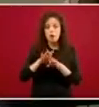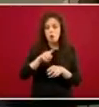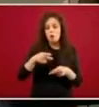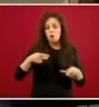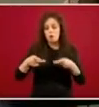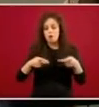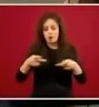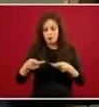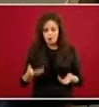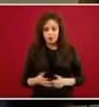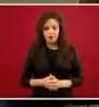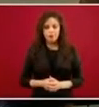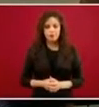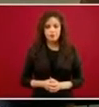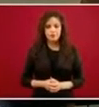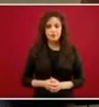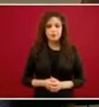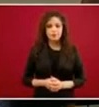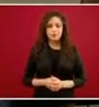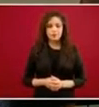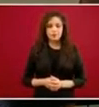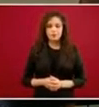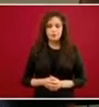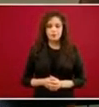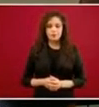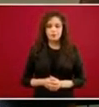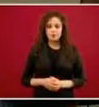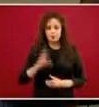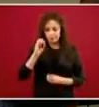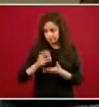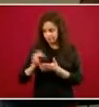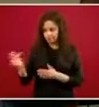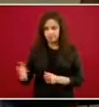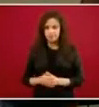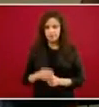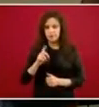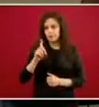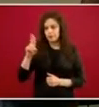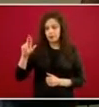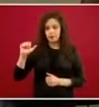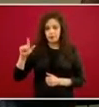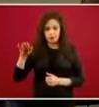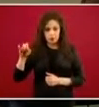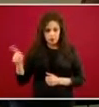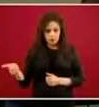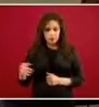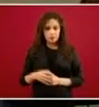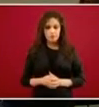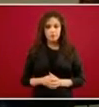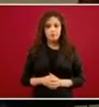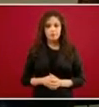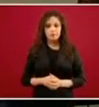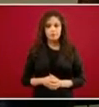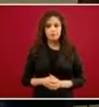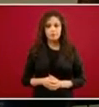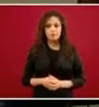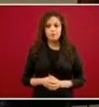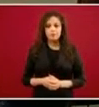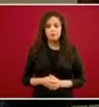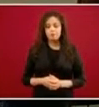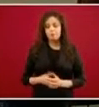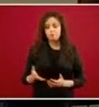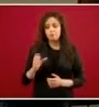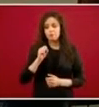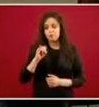And I will be presenting a short message to go in further detail of the preparation measures that